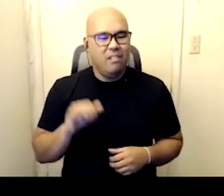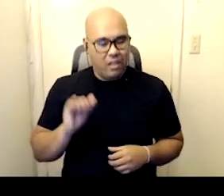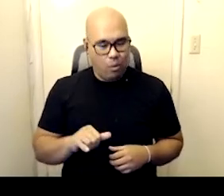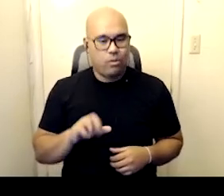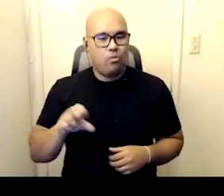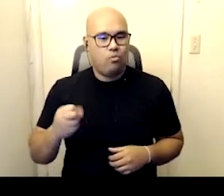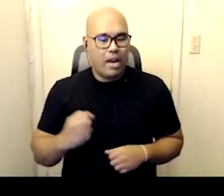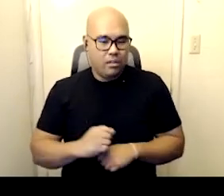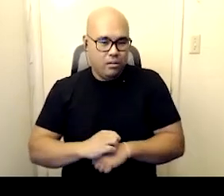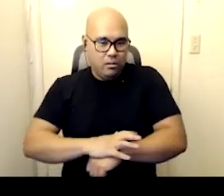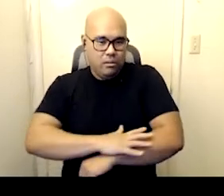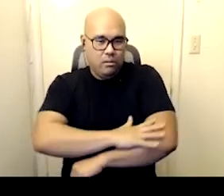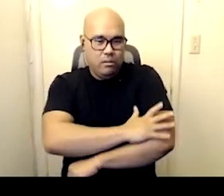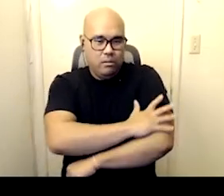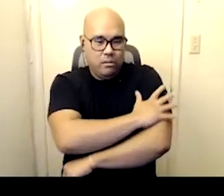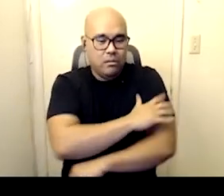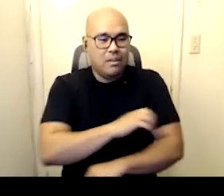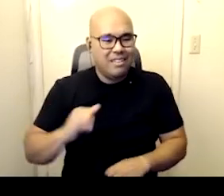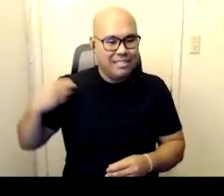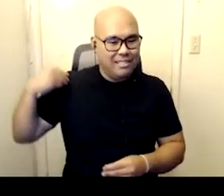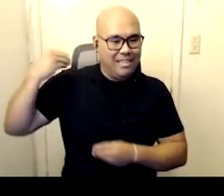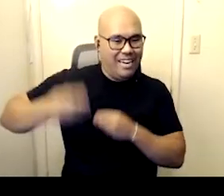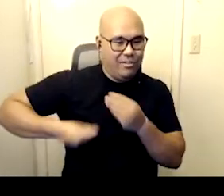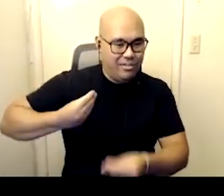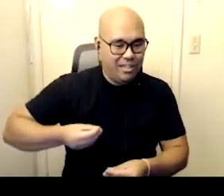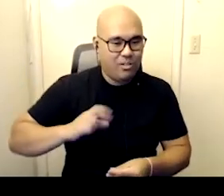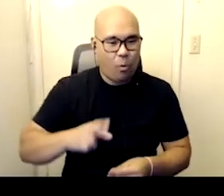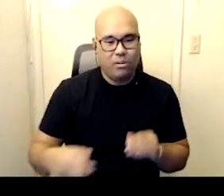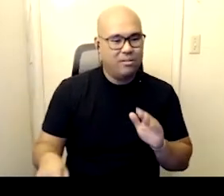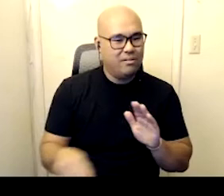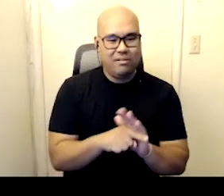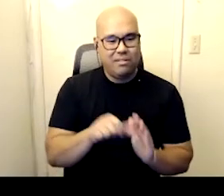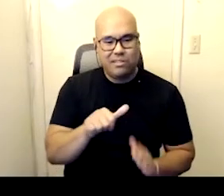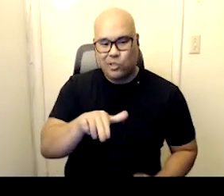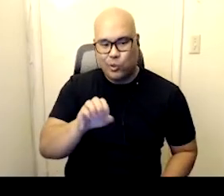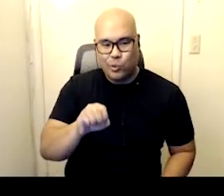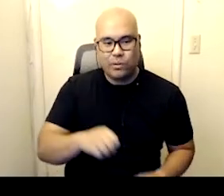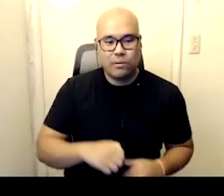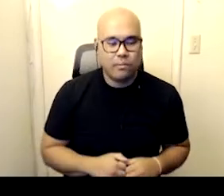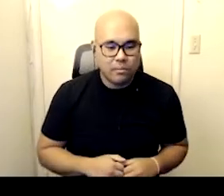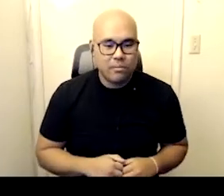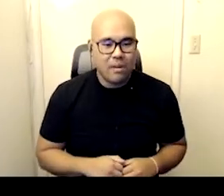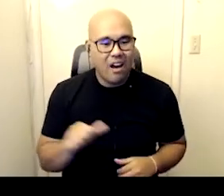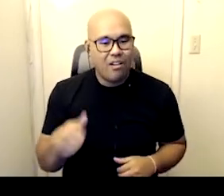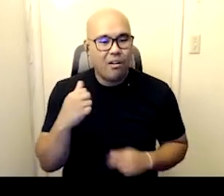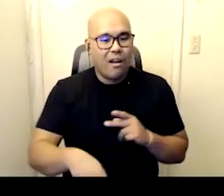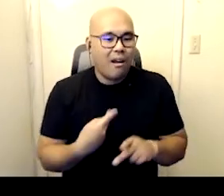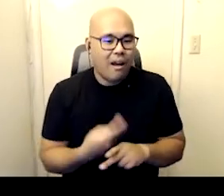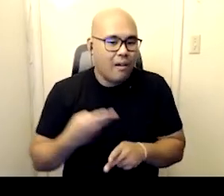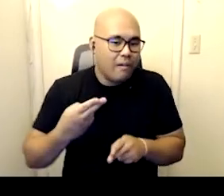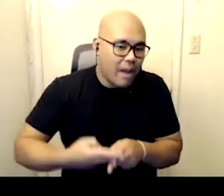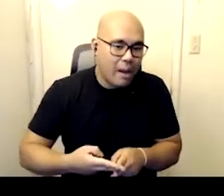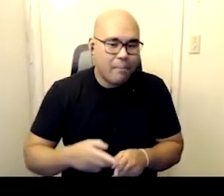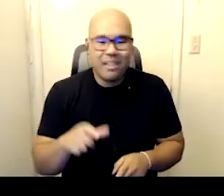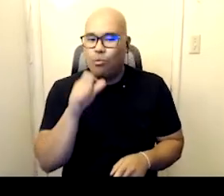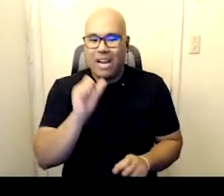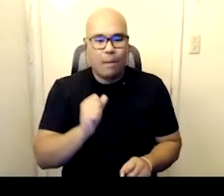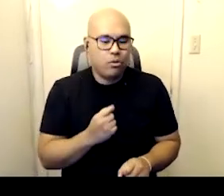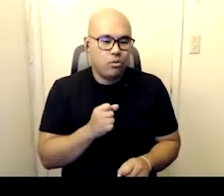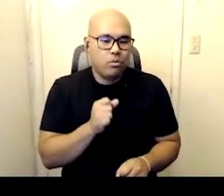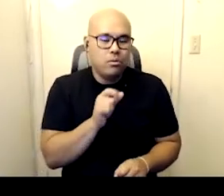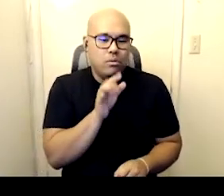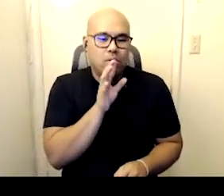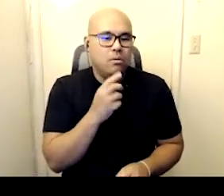rash an inheritance or curse? Another kind of name they couldn't say out